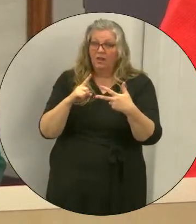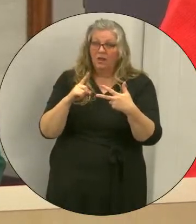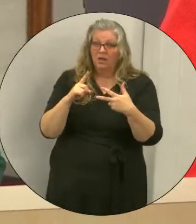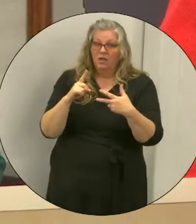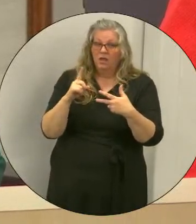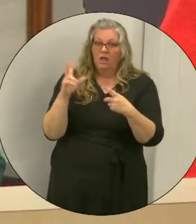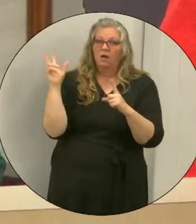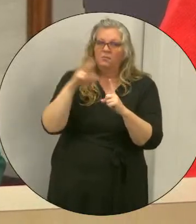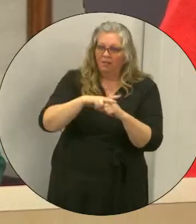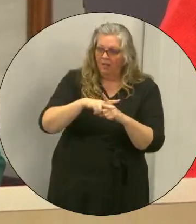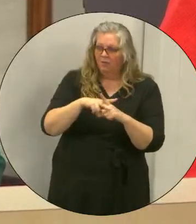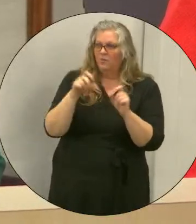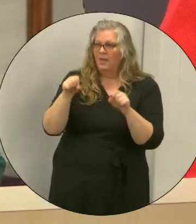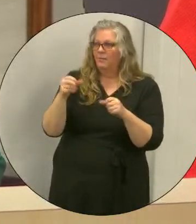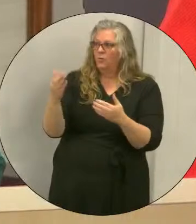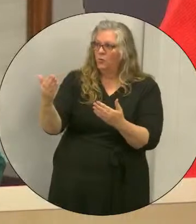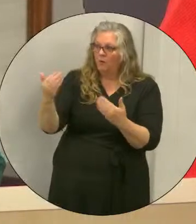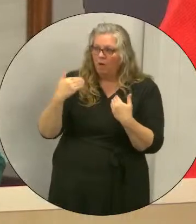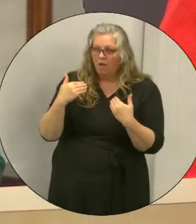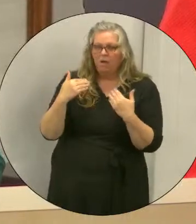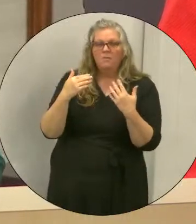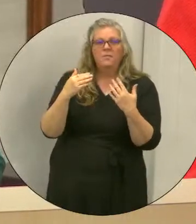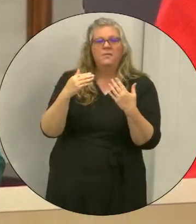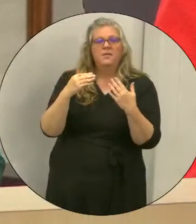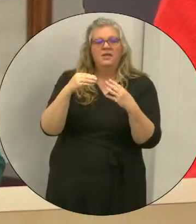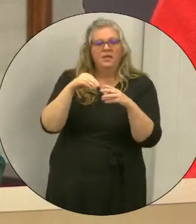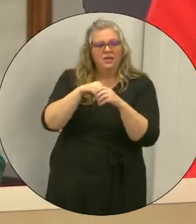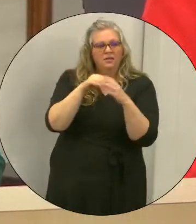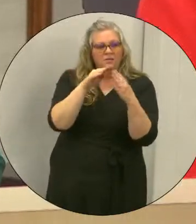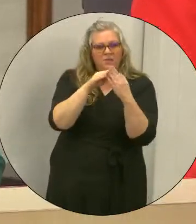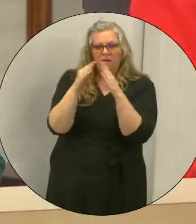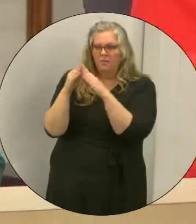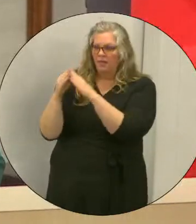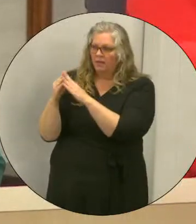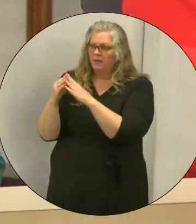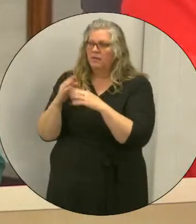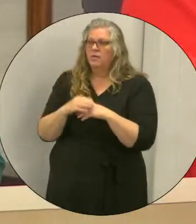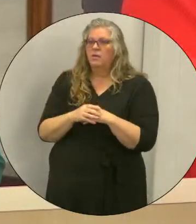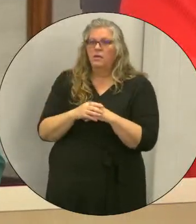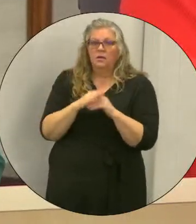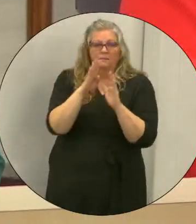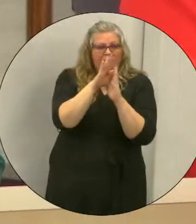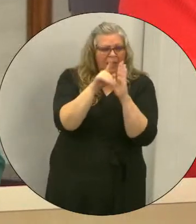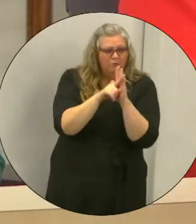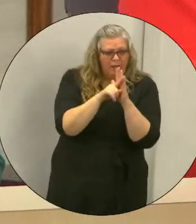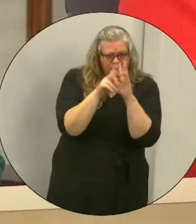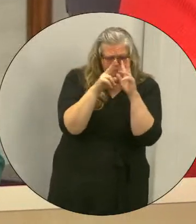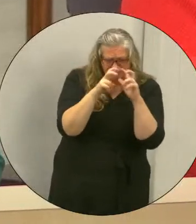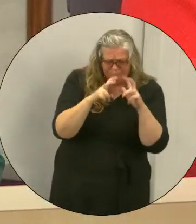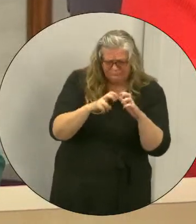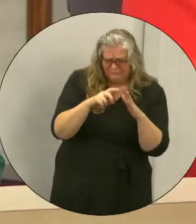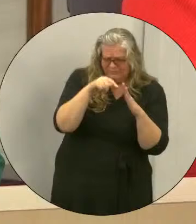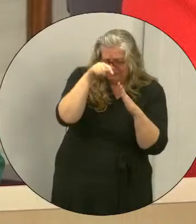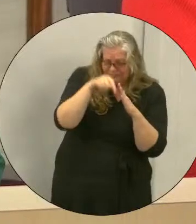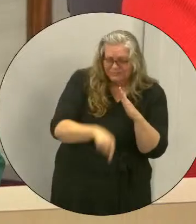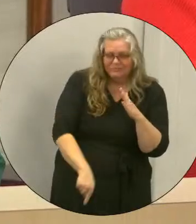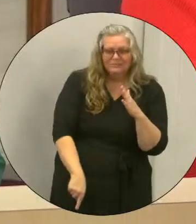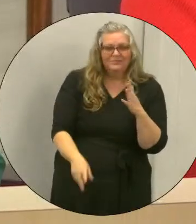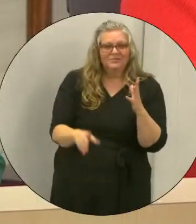put yourself out there in the public, to have your background checked in and out, everything up and